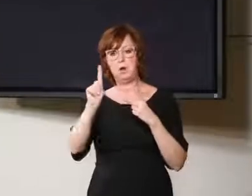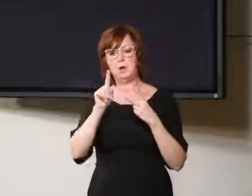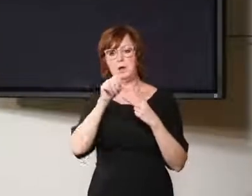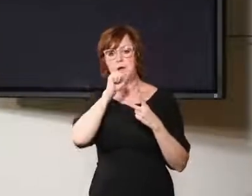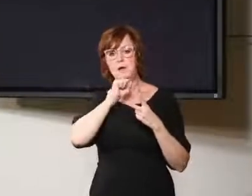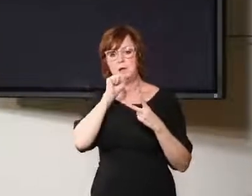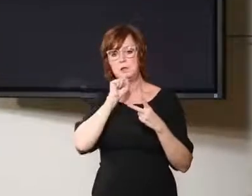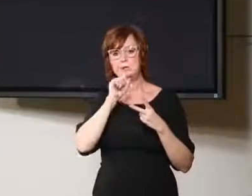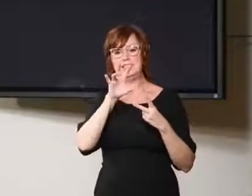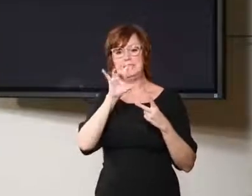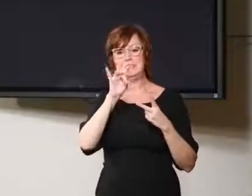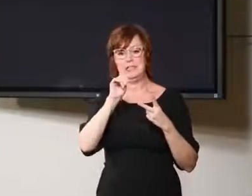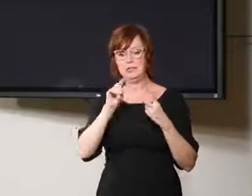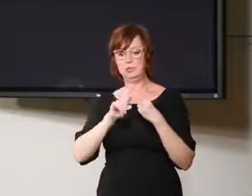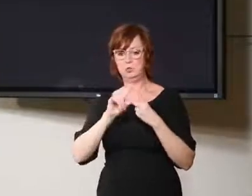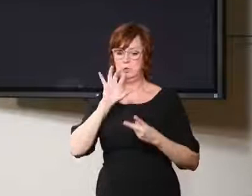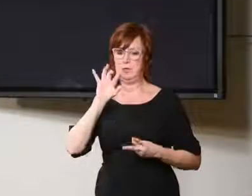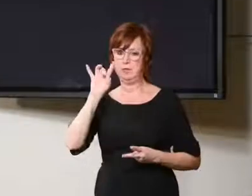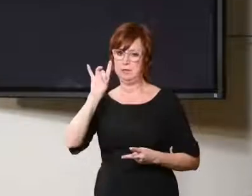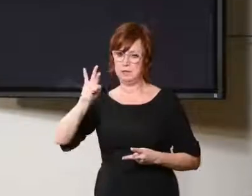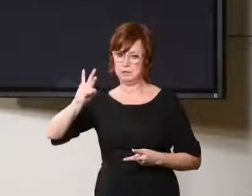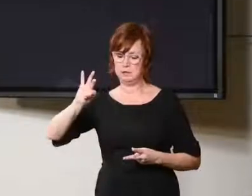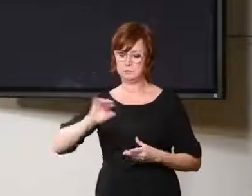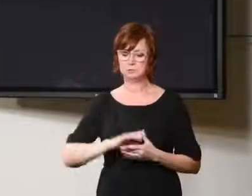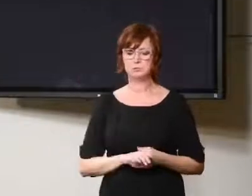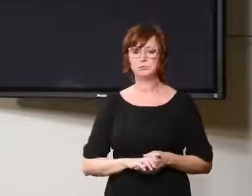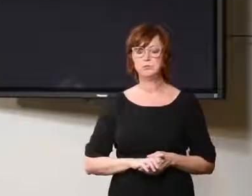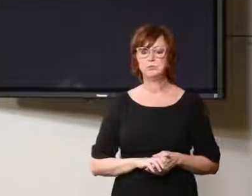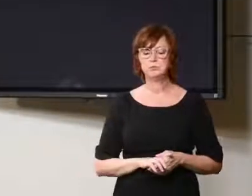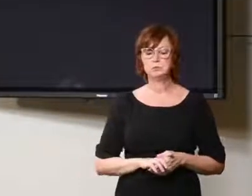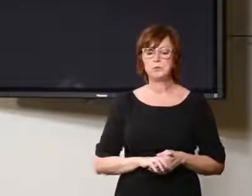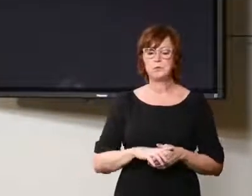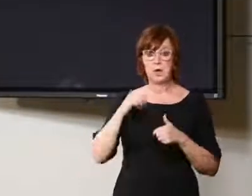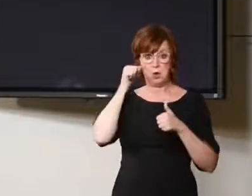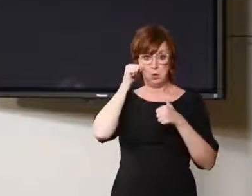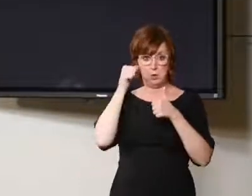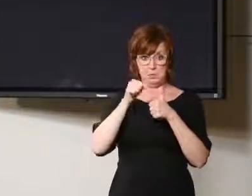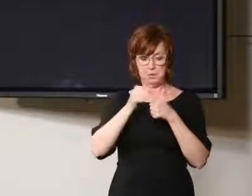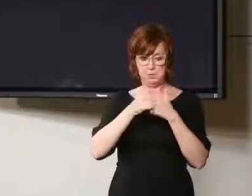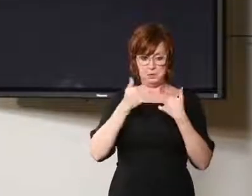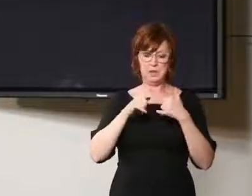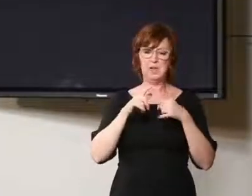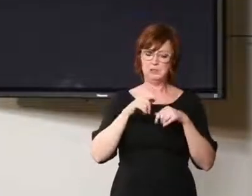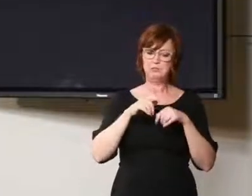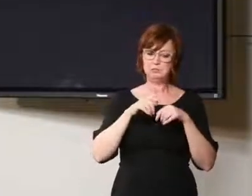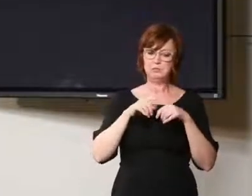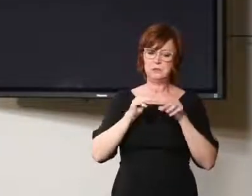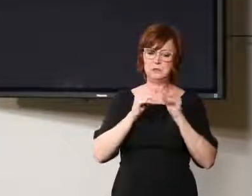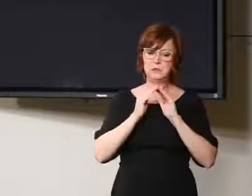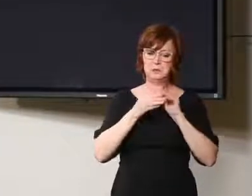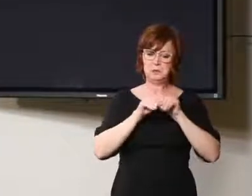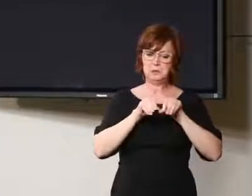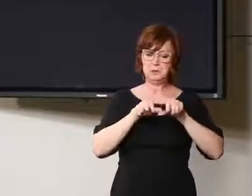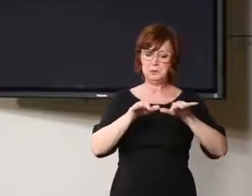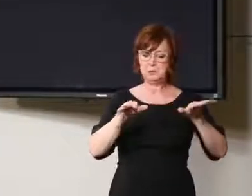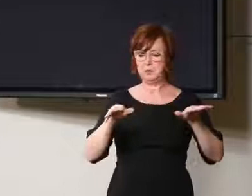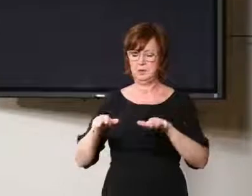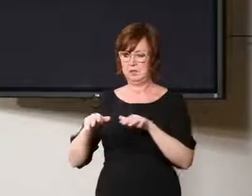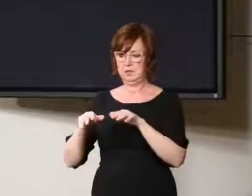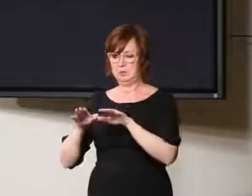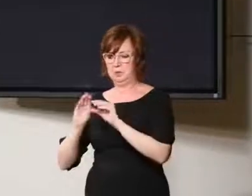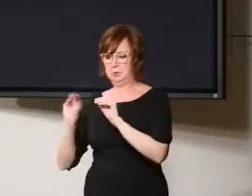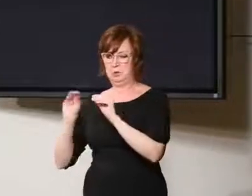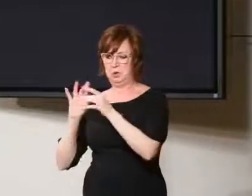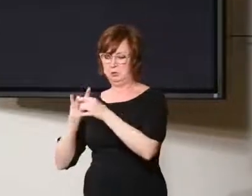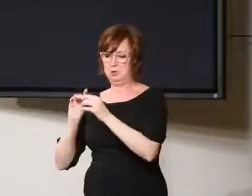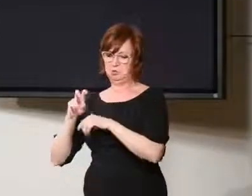that, as we now enter into a phase of local transmission, not just imported cases, we